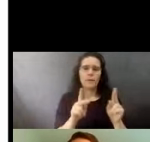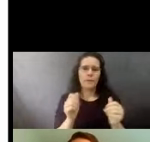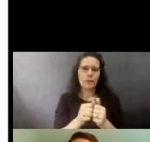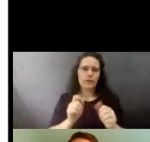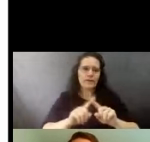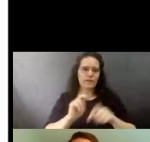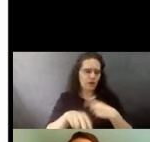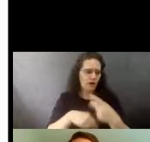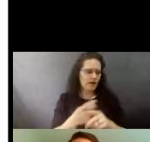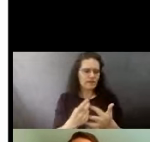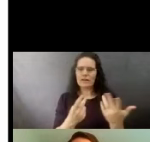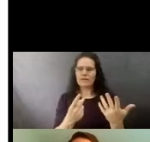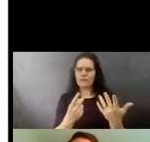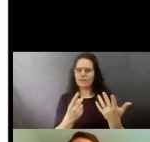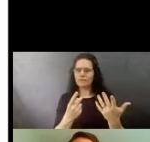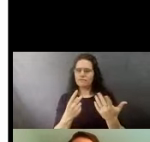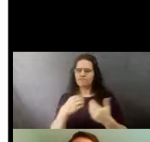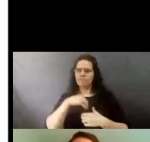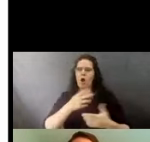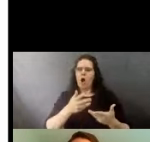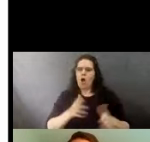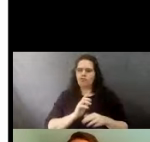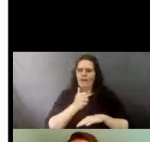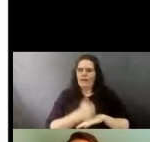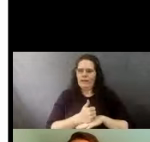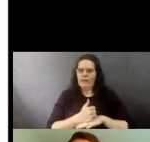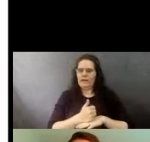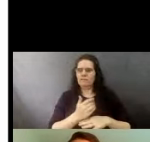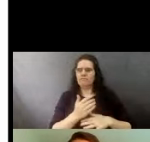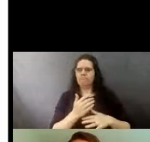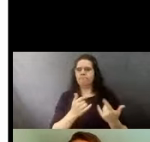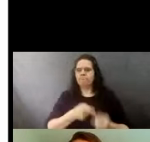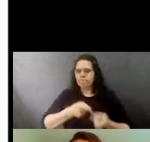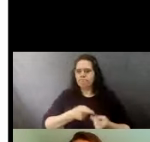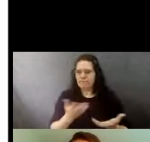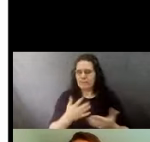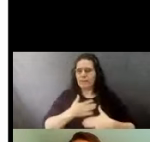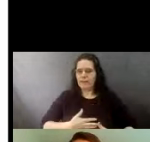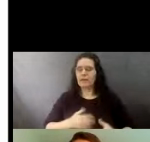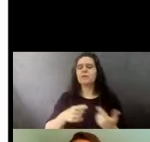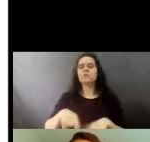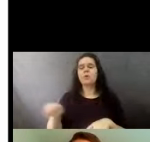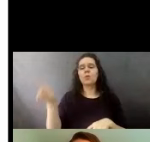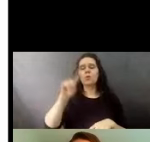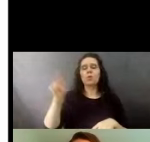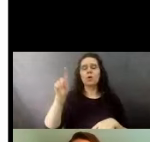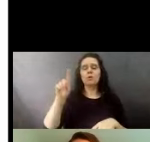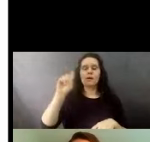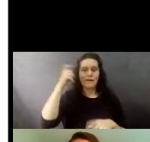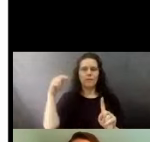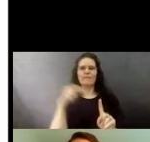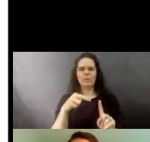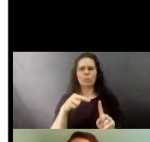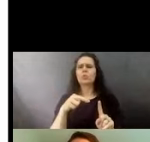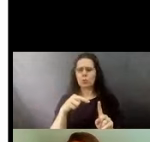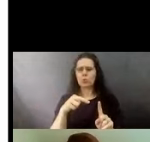other underlying impairments. And so for those individuals, I think it's been pretty clear all along that those individuals are